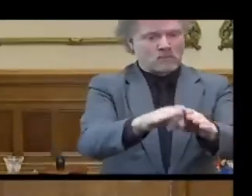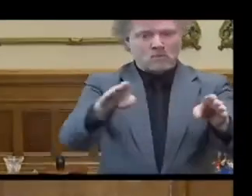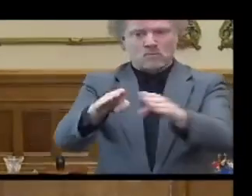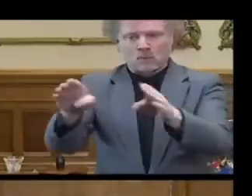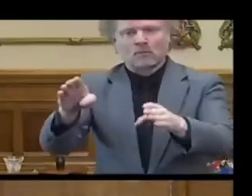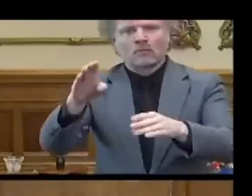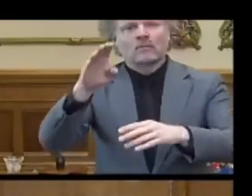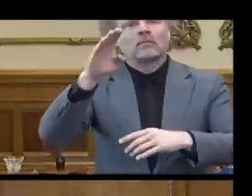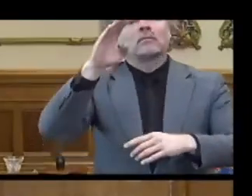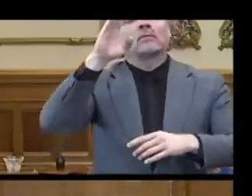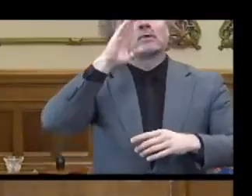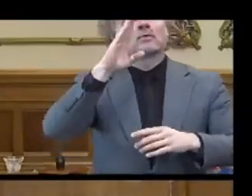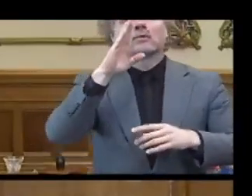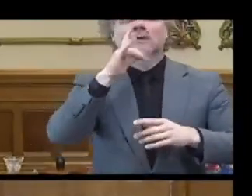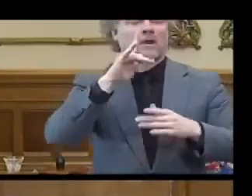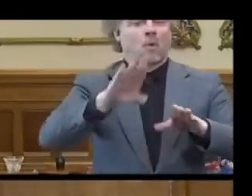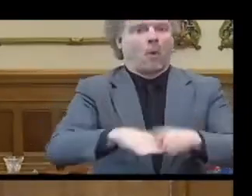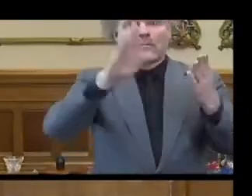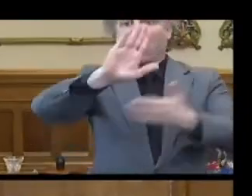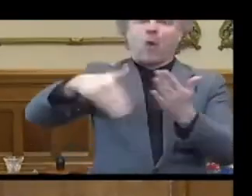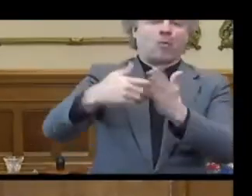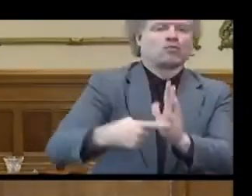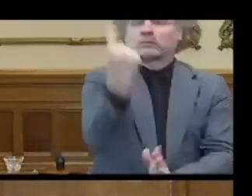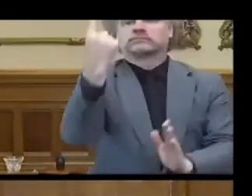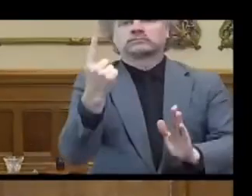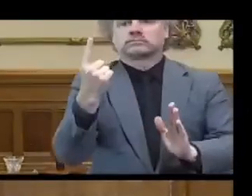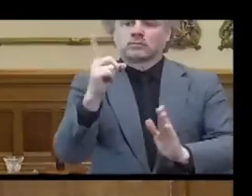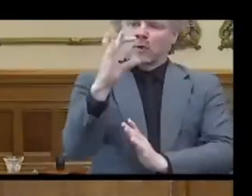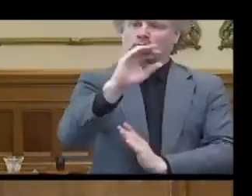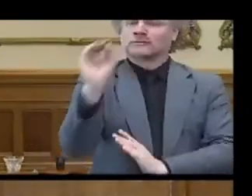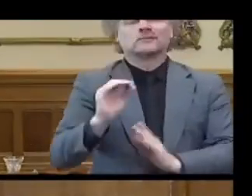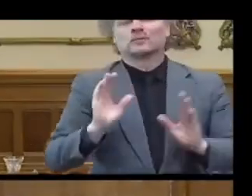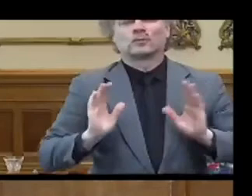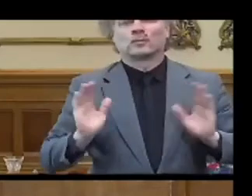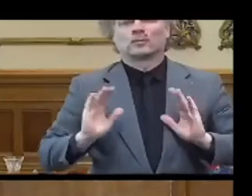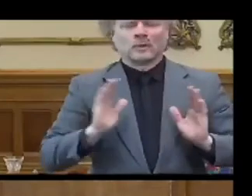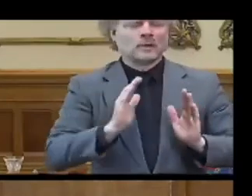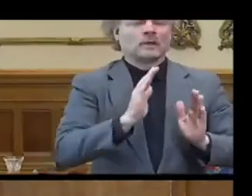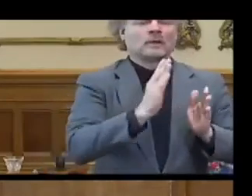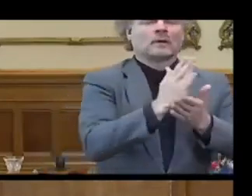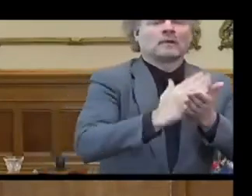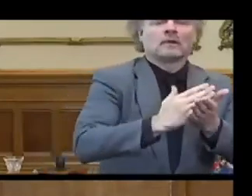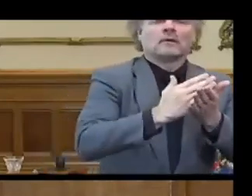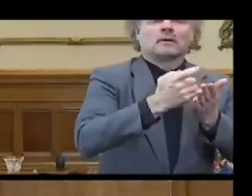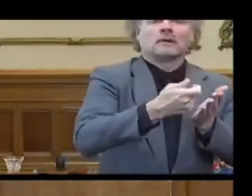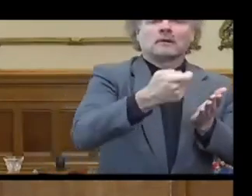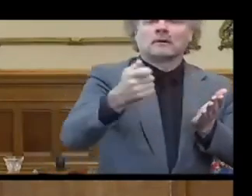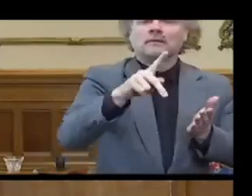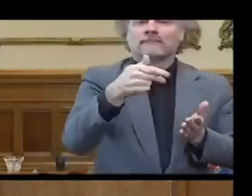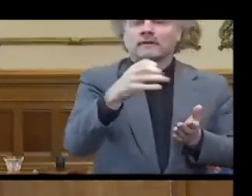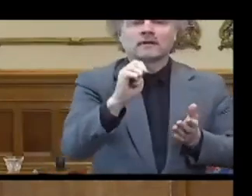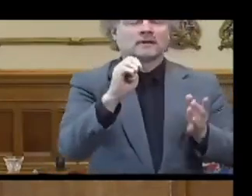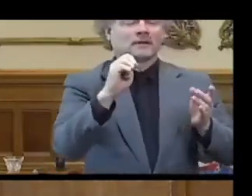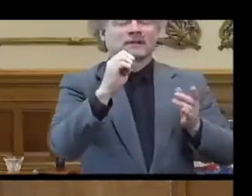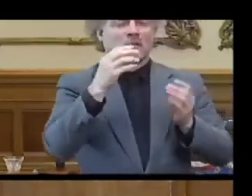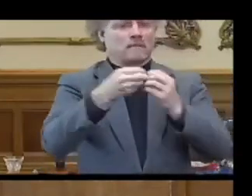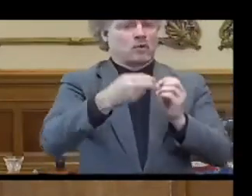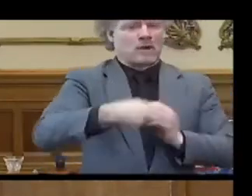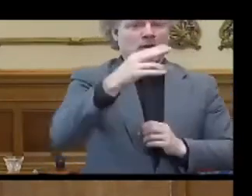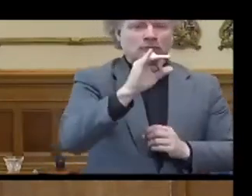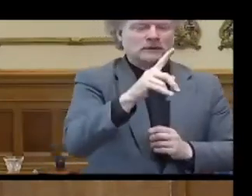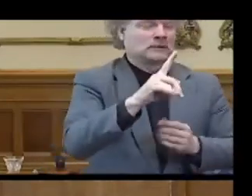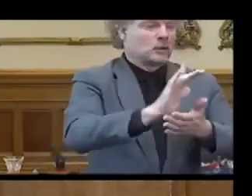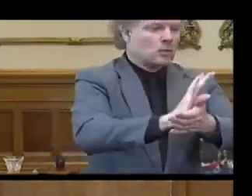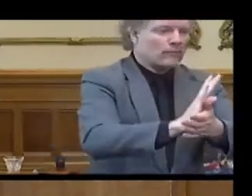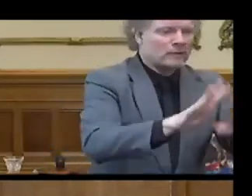open it in phases, not open everything 100% to begin with. Those higher risk areas like casinos and movie